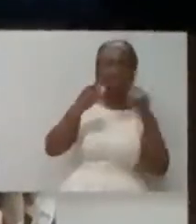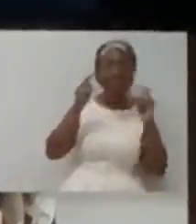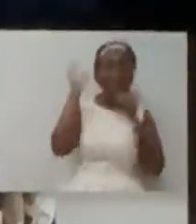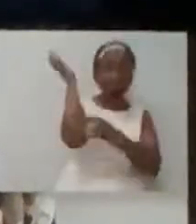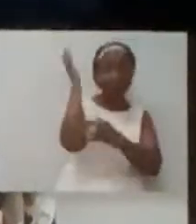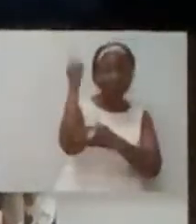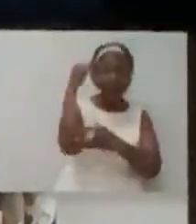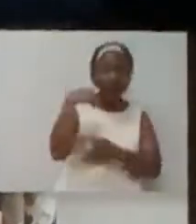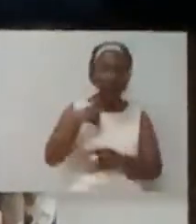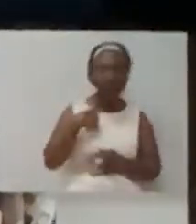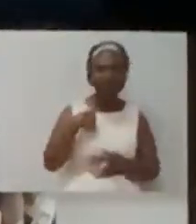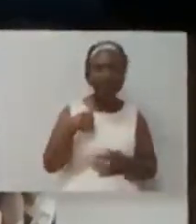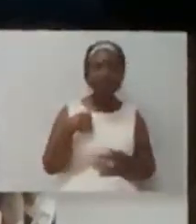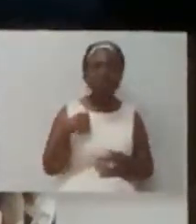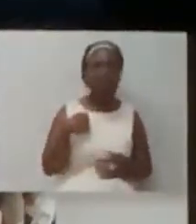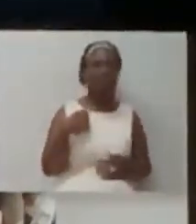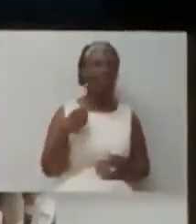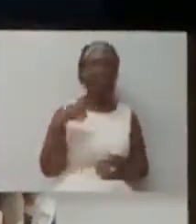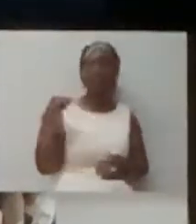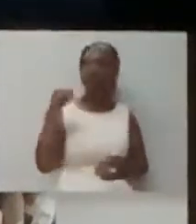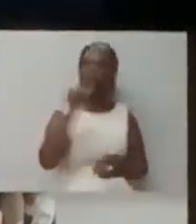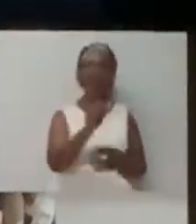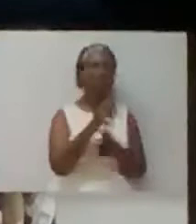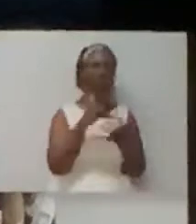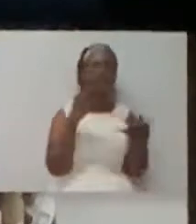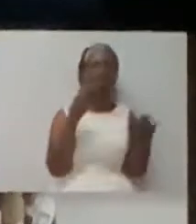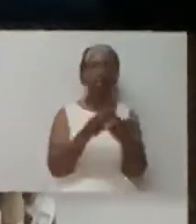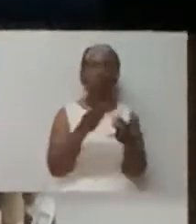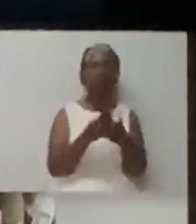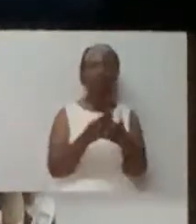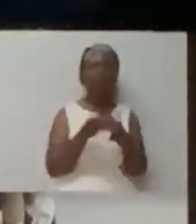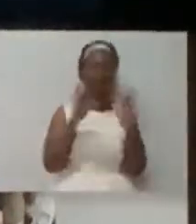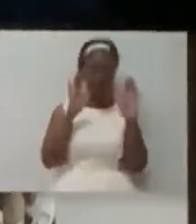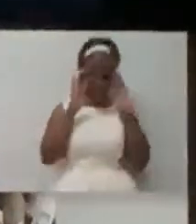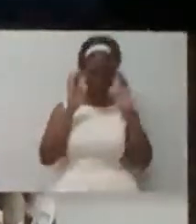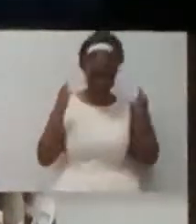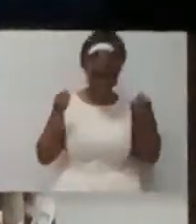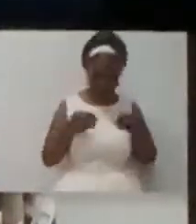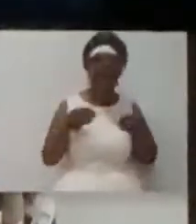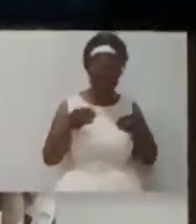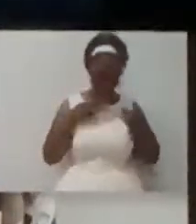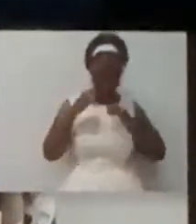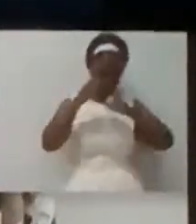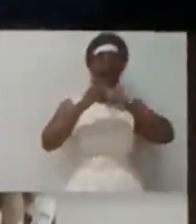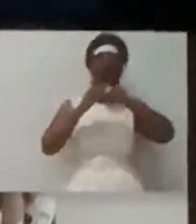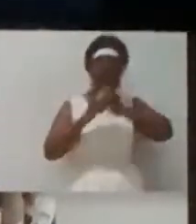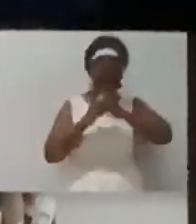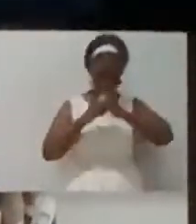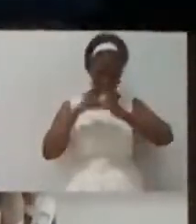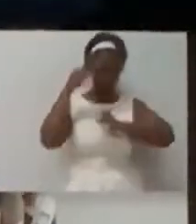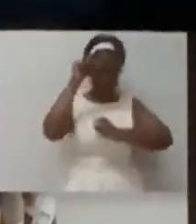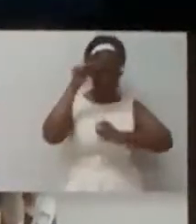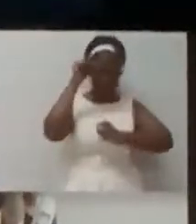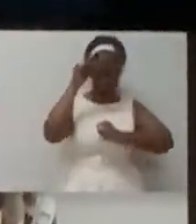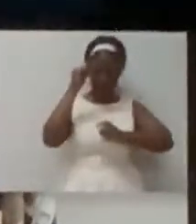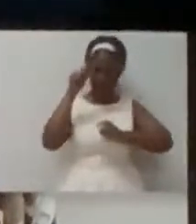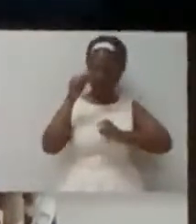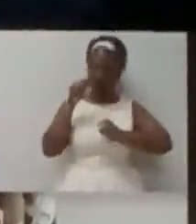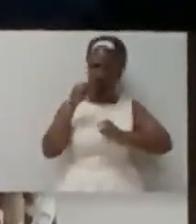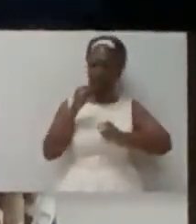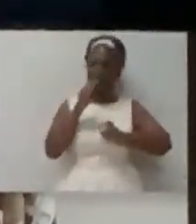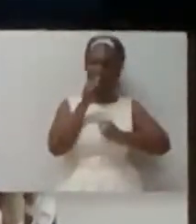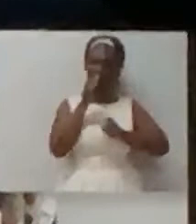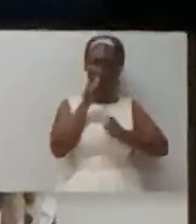saying? That'll never fly. She'll want way too much money. No, I need to focus. I need a structure, a theme. Obscure Silence of the